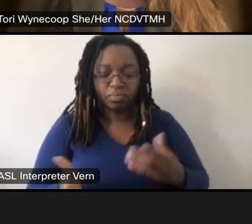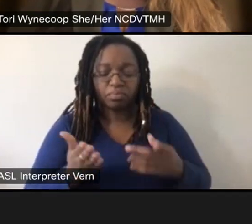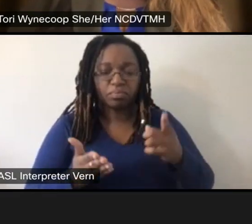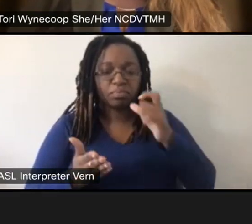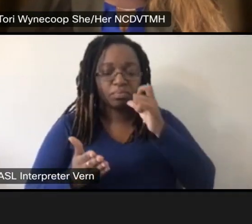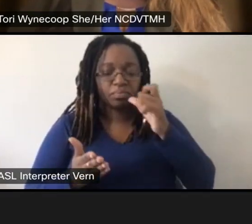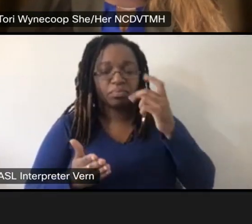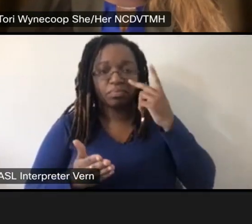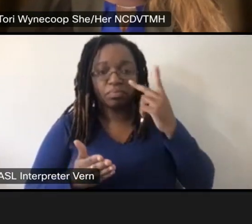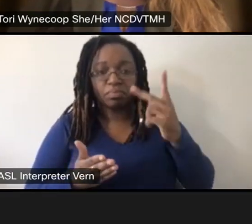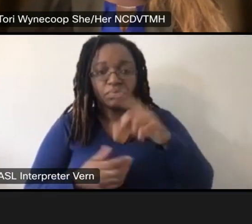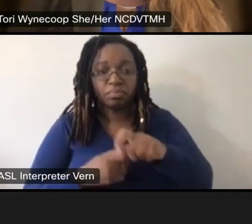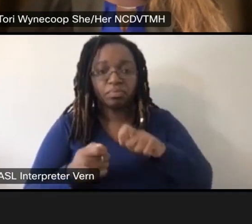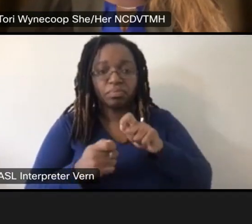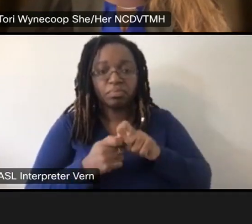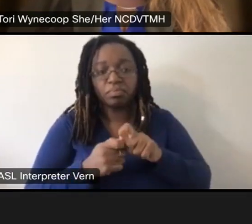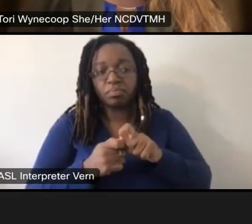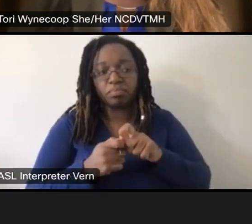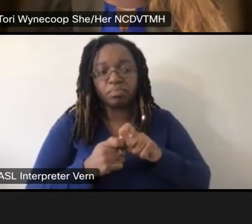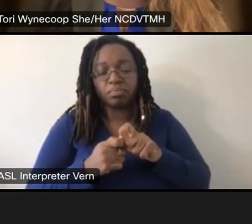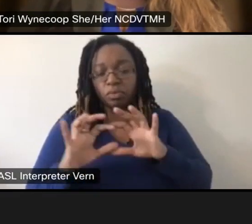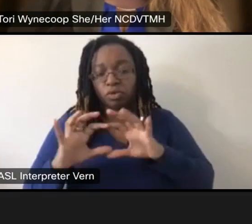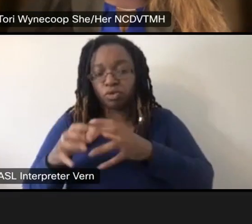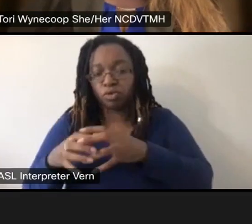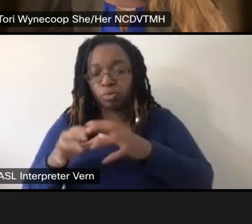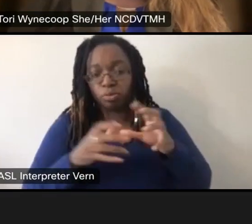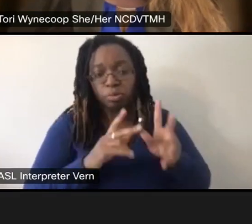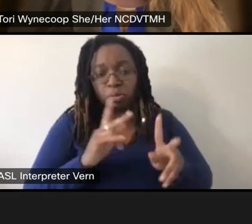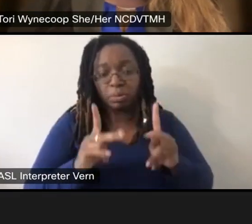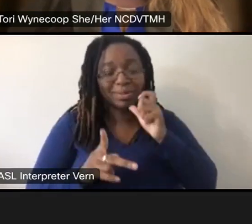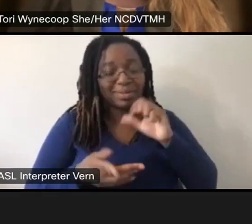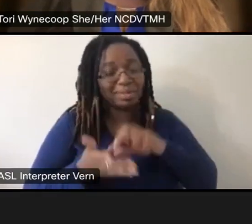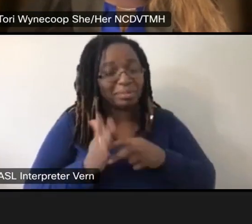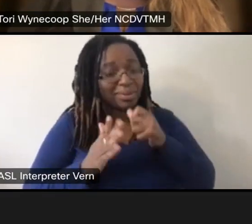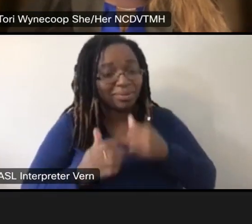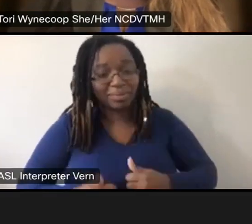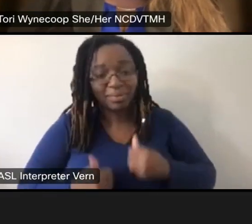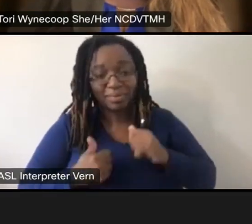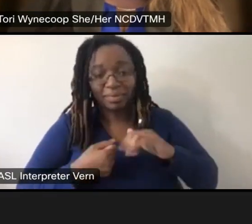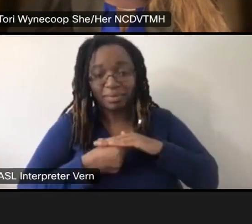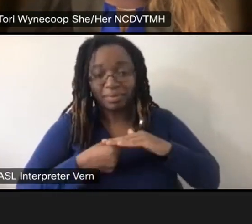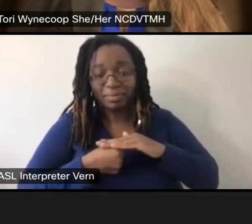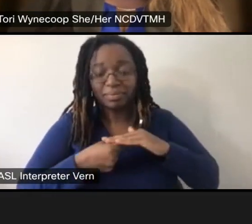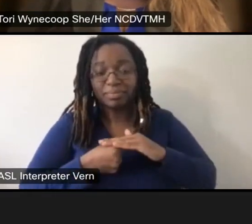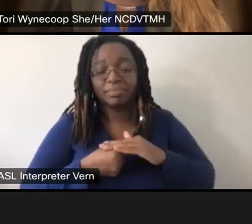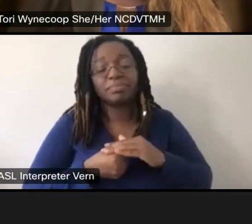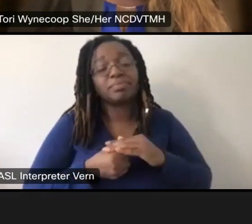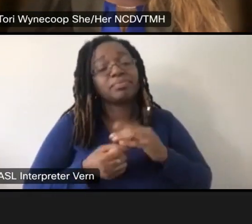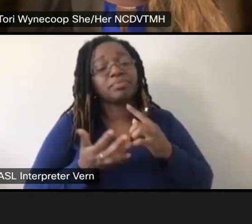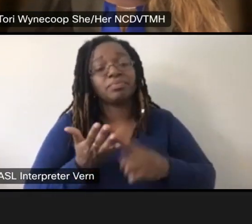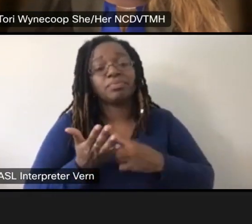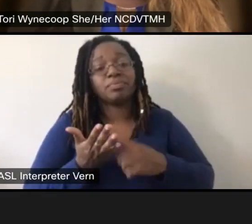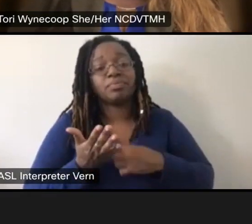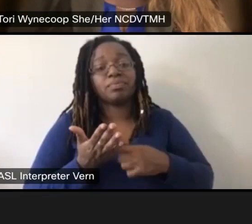a certain demographic or group of people doesn't mean that they're not there. Oftentimes there's thoughts of, well, we really don't have anyone from the